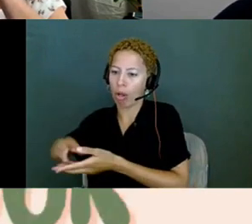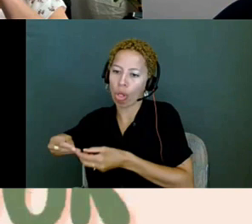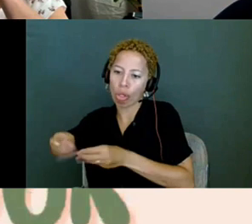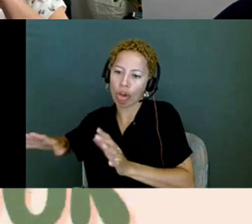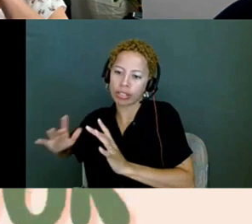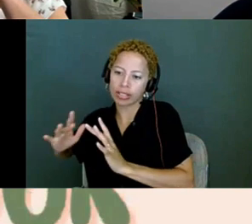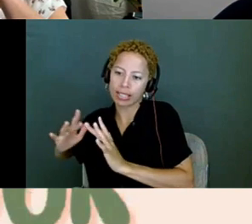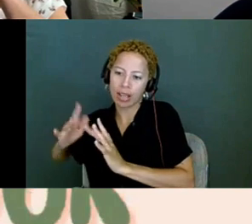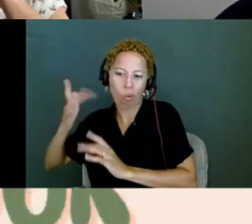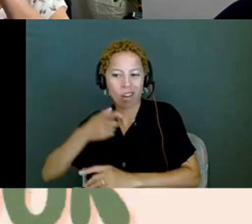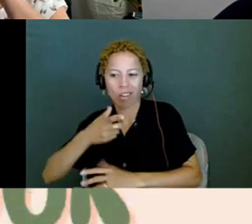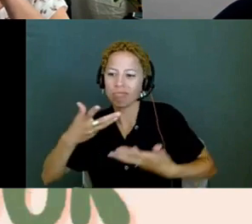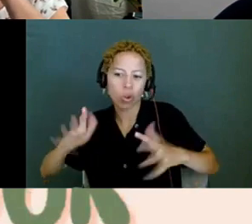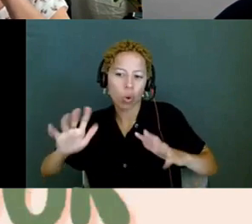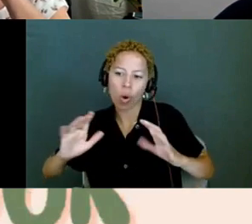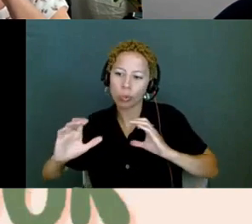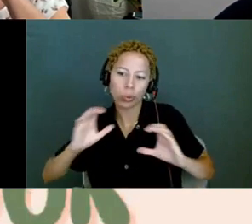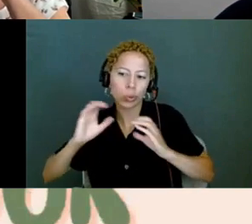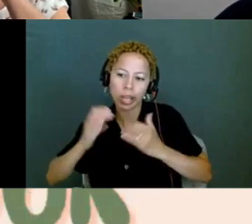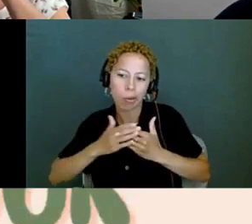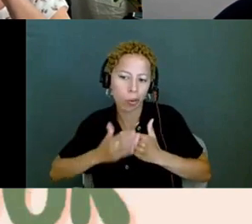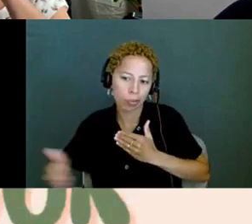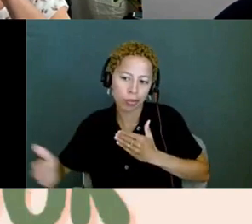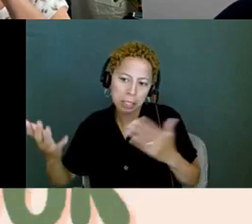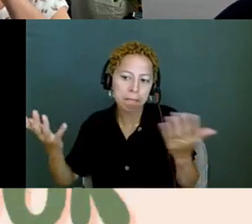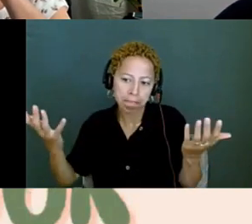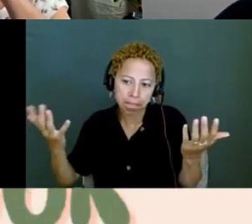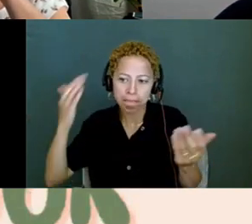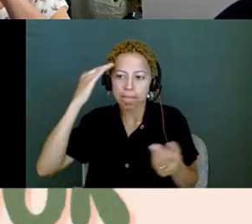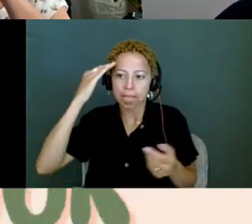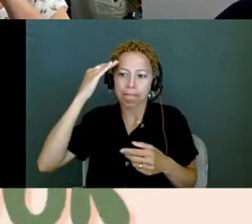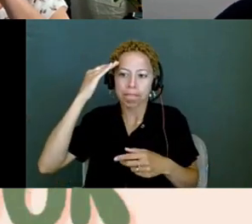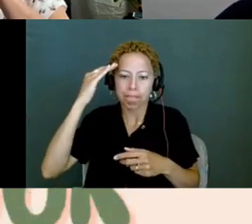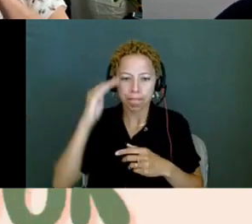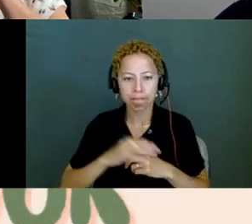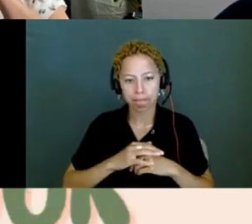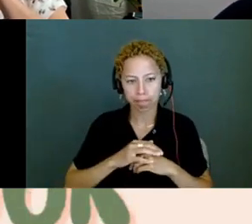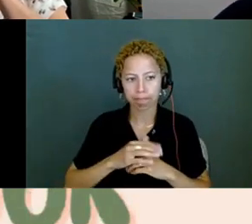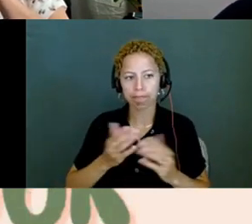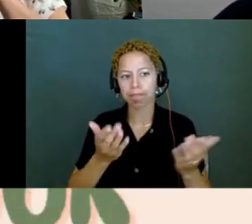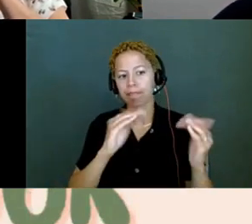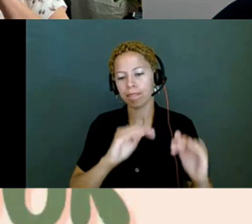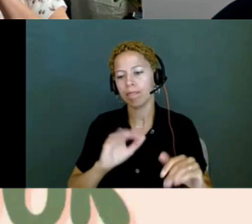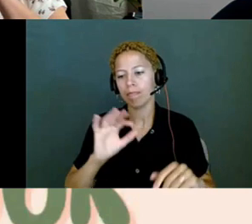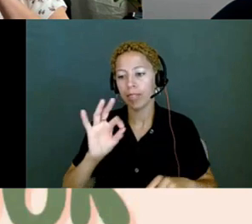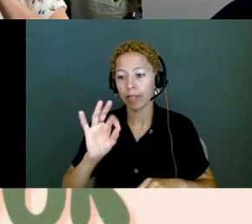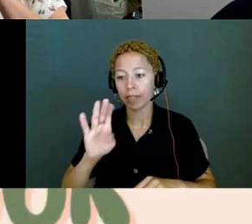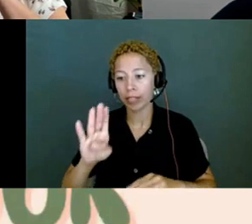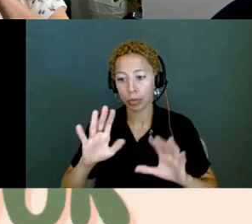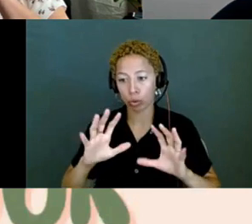All right, next slide. So Facebook groups.